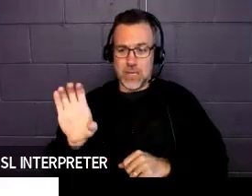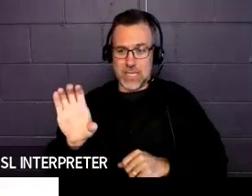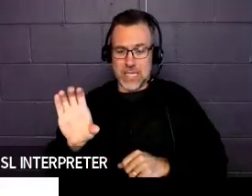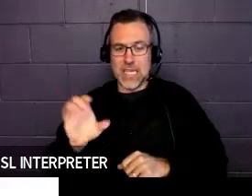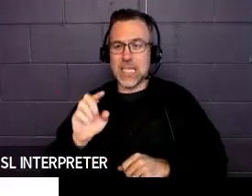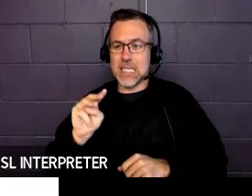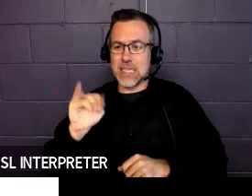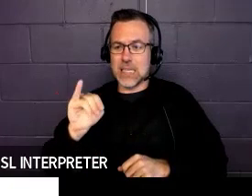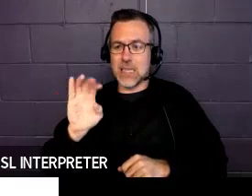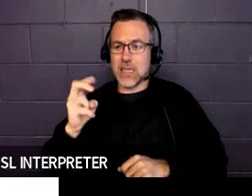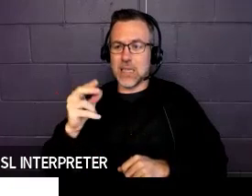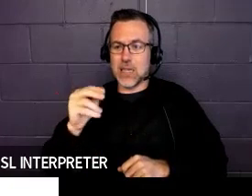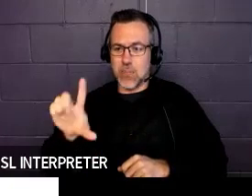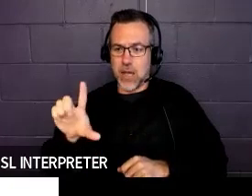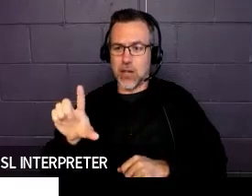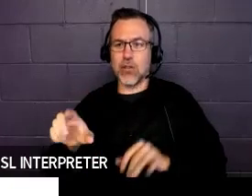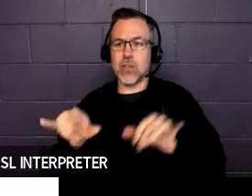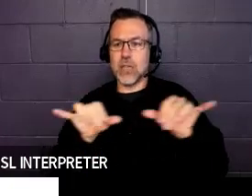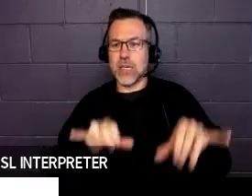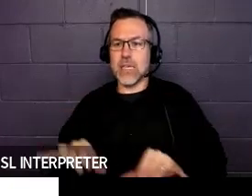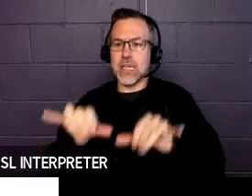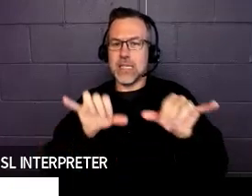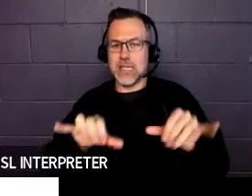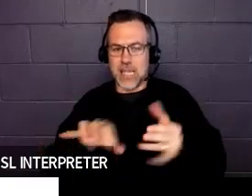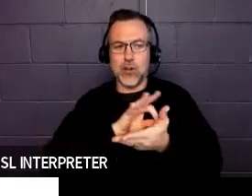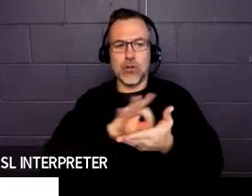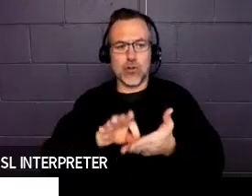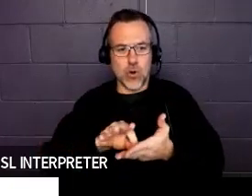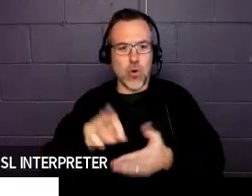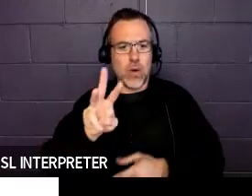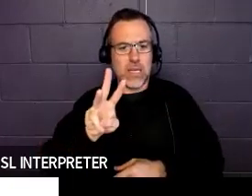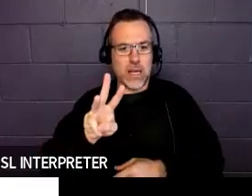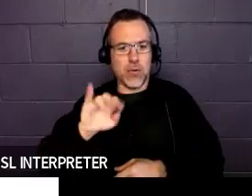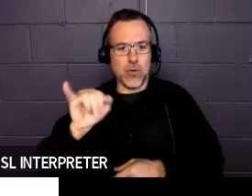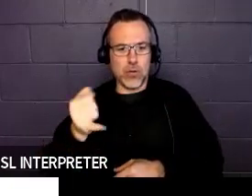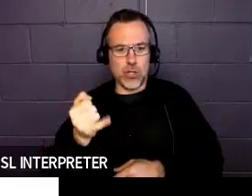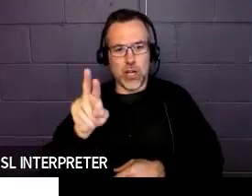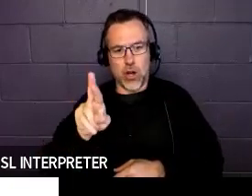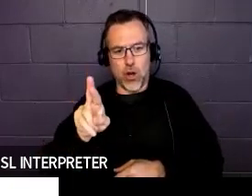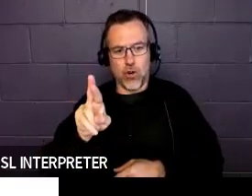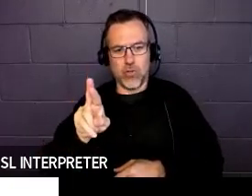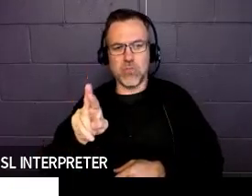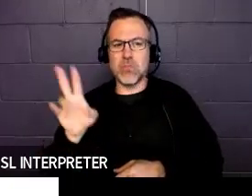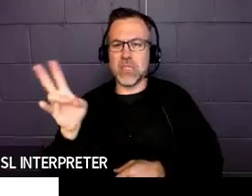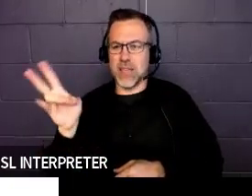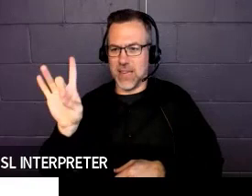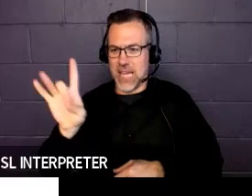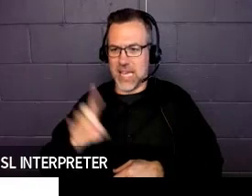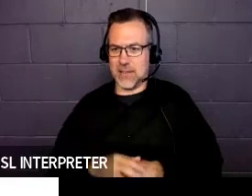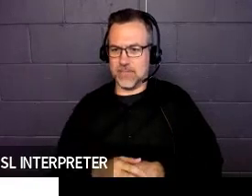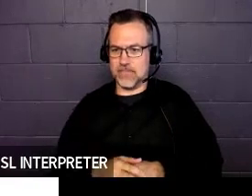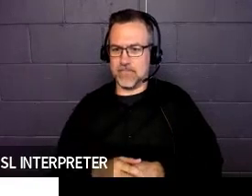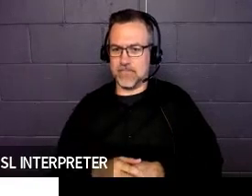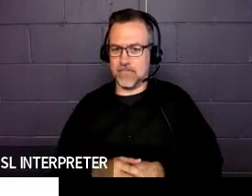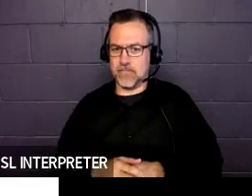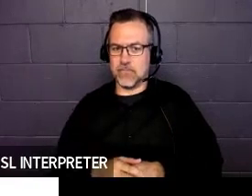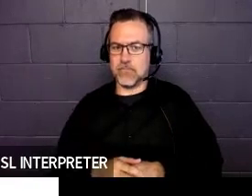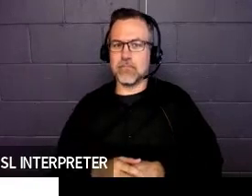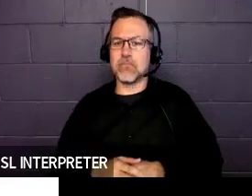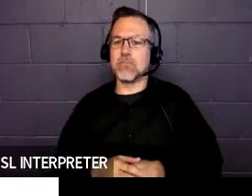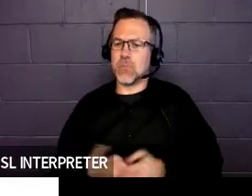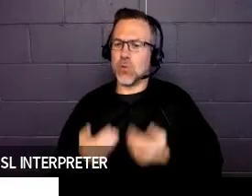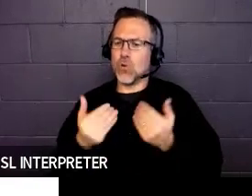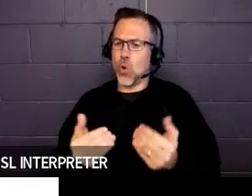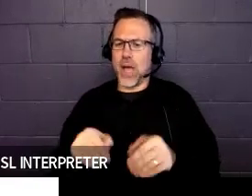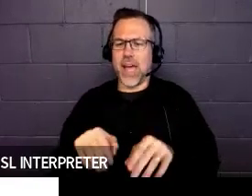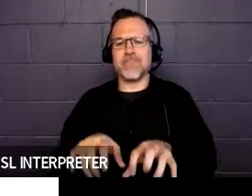Michael's standard scores on the WJR in reading was a 78. So tell us in the chat box why